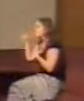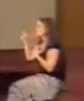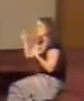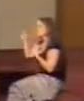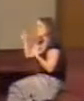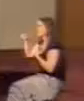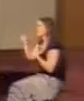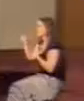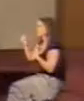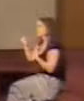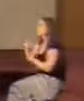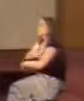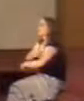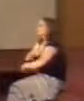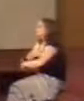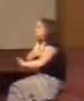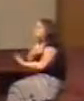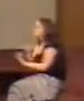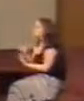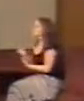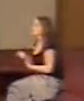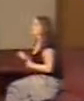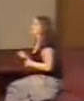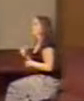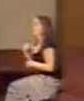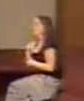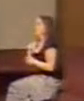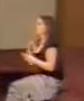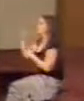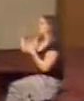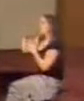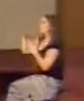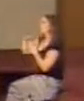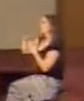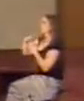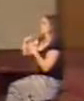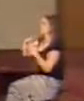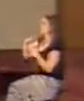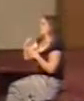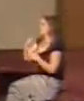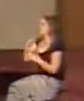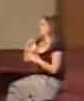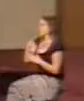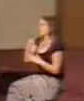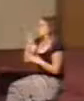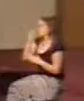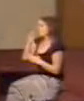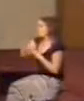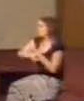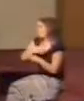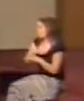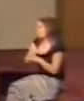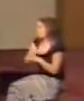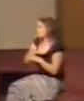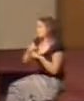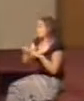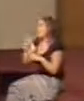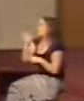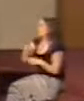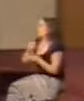I was on the pinnacle, according to the world. But I tell you, that moment, is when it all